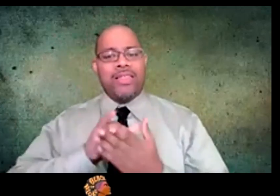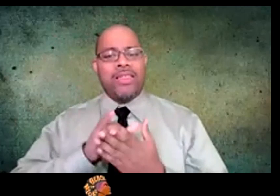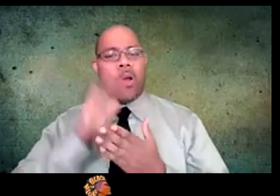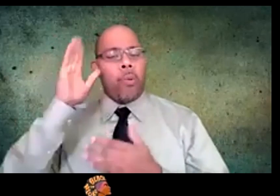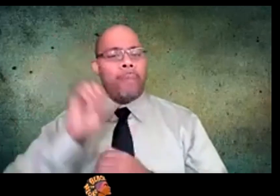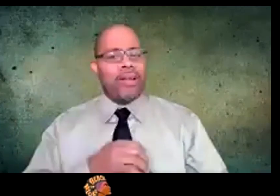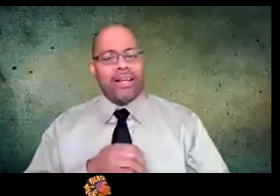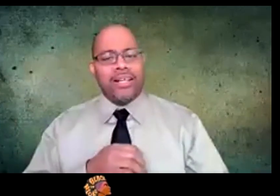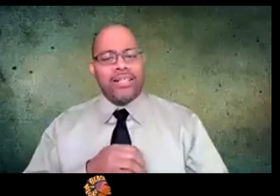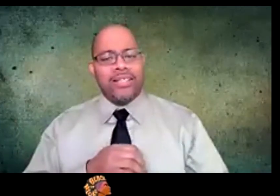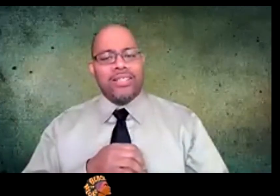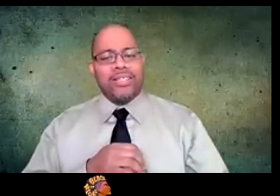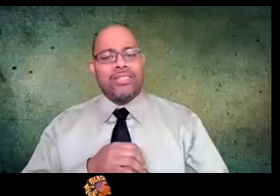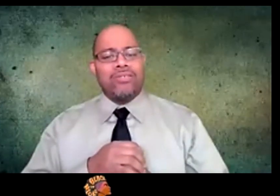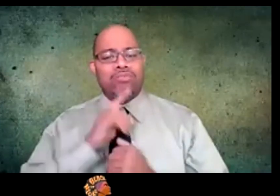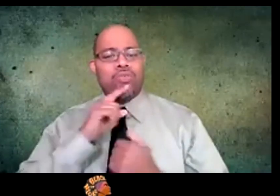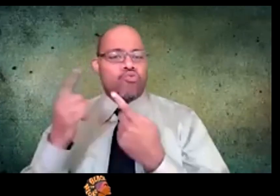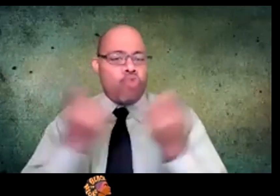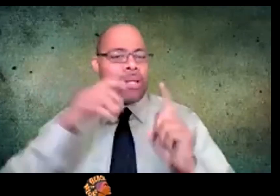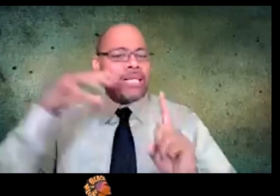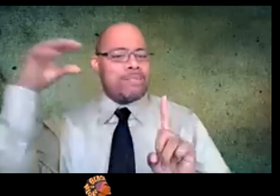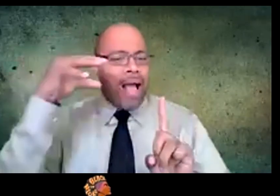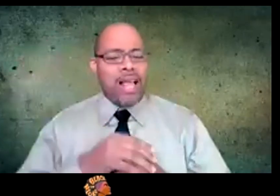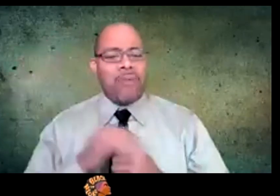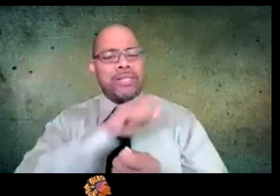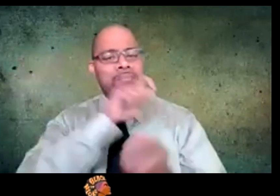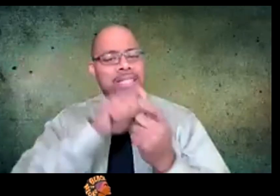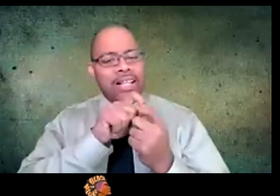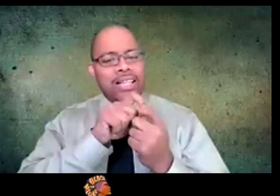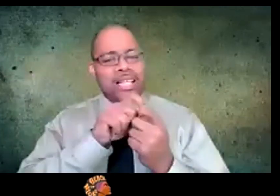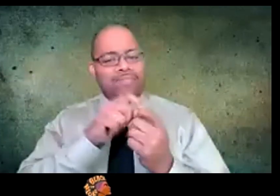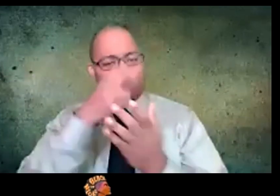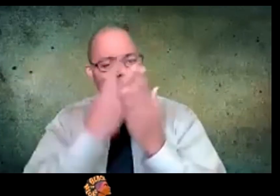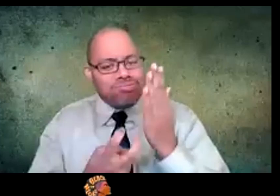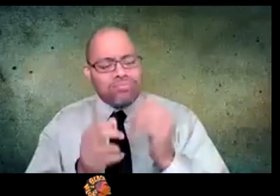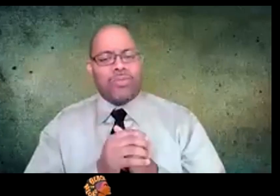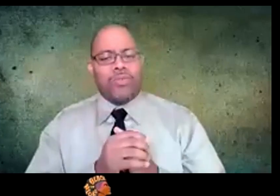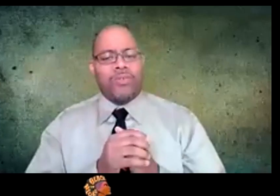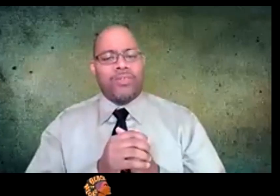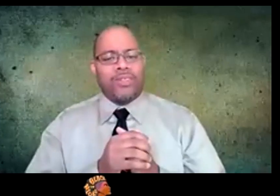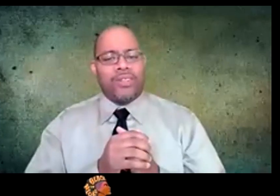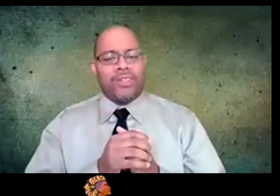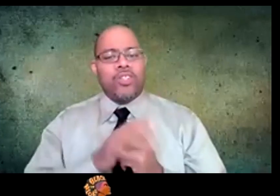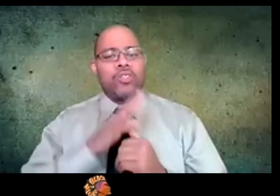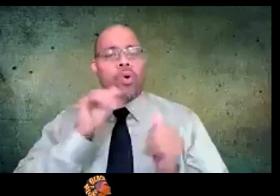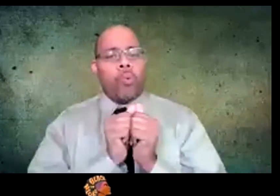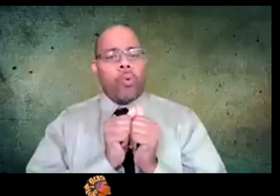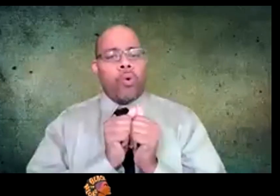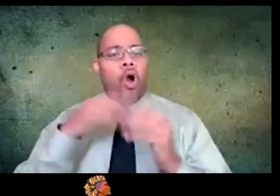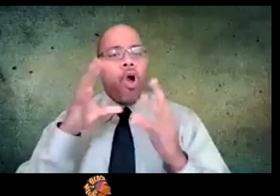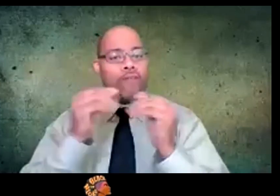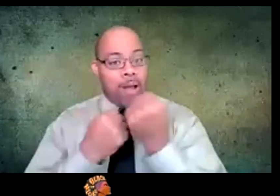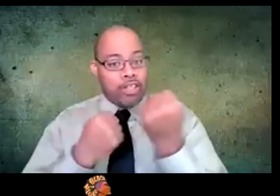be a recruitment spotlight where we're specifically delving into talking with our conference sponsors, such